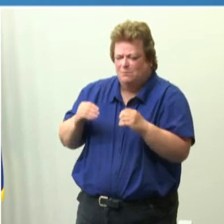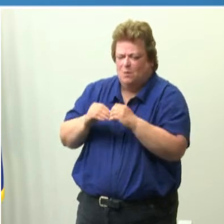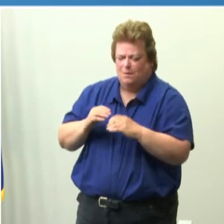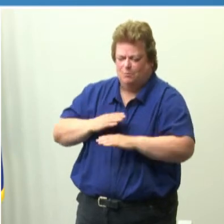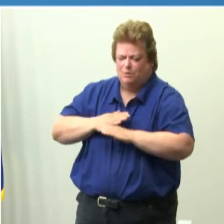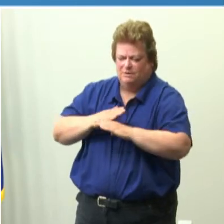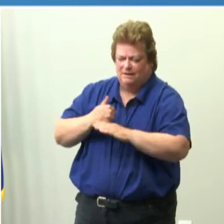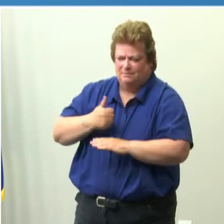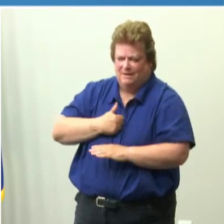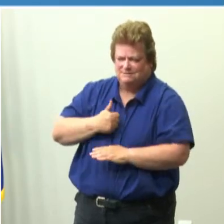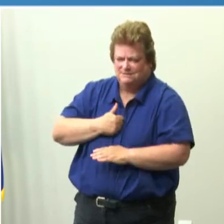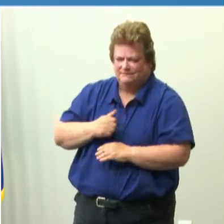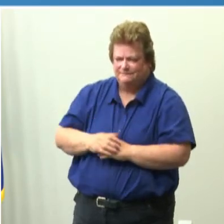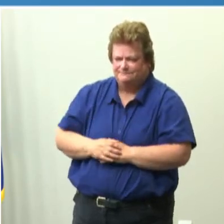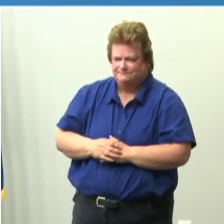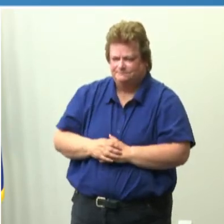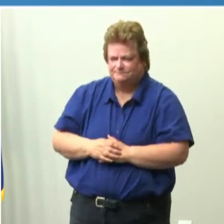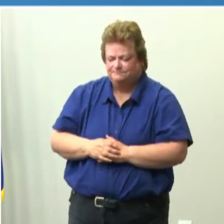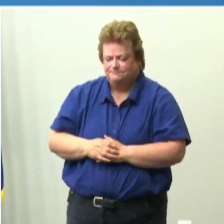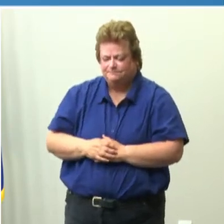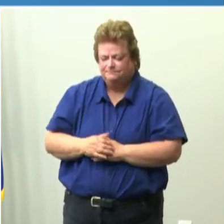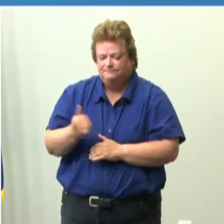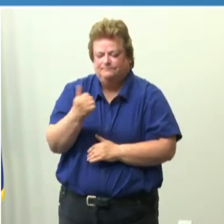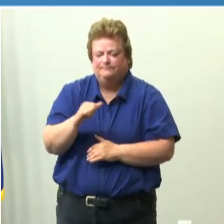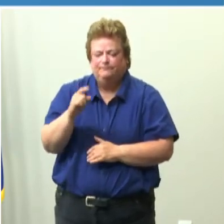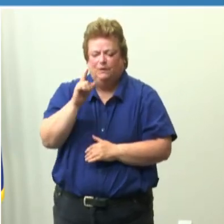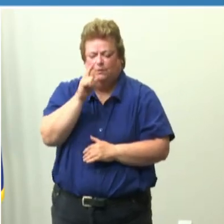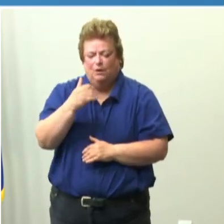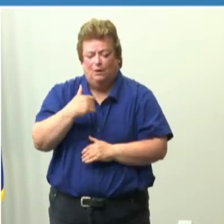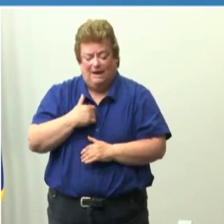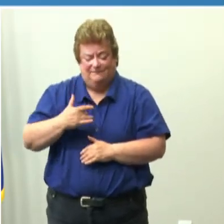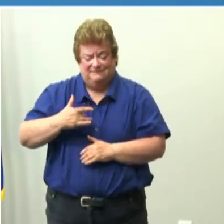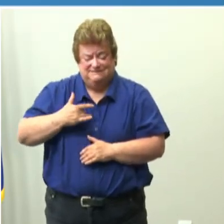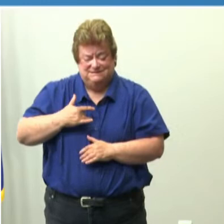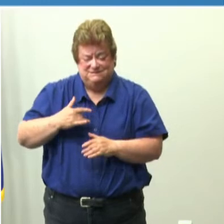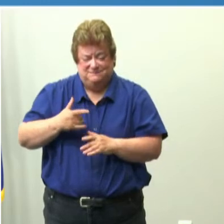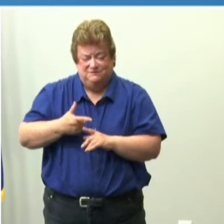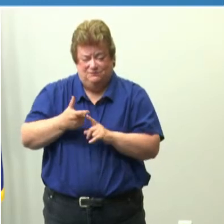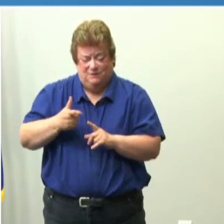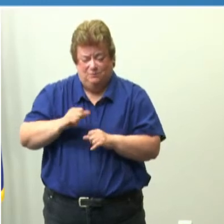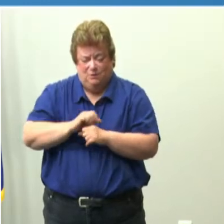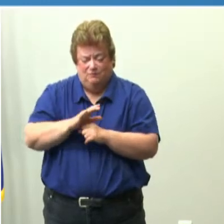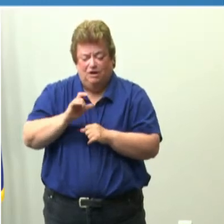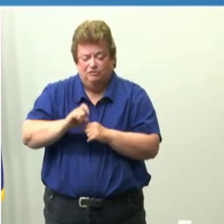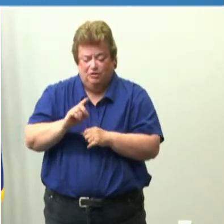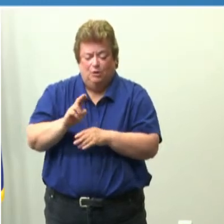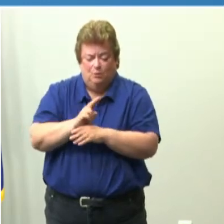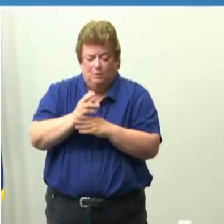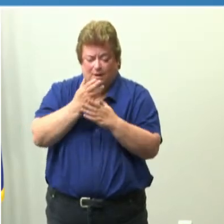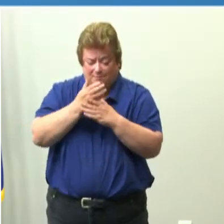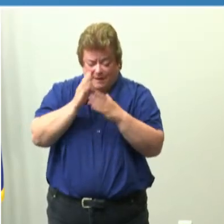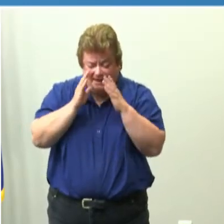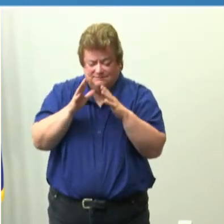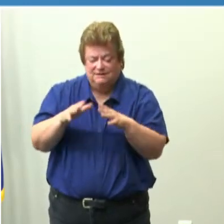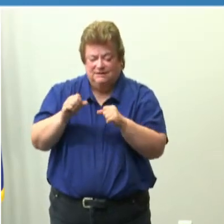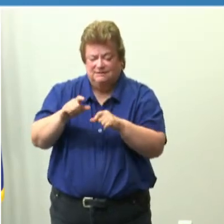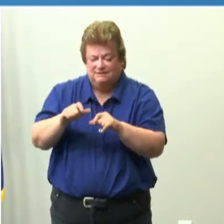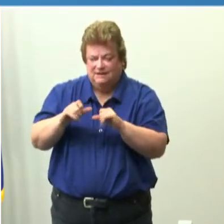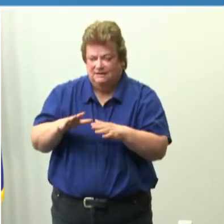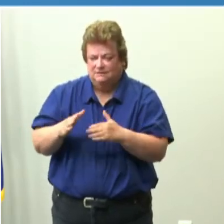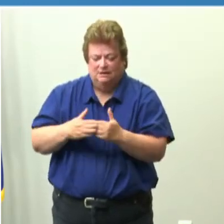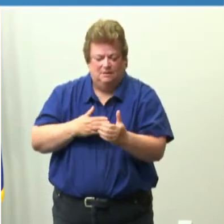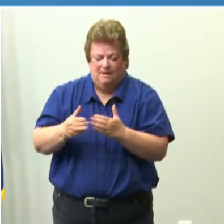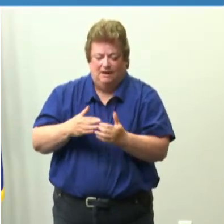protect yourself. Anyone who has COVID-like symptoms should wear a mask and get tested regardless of vaccination